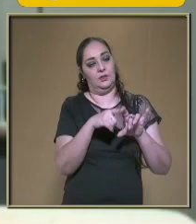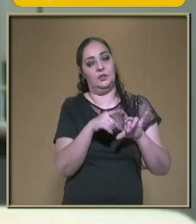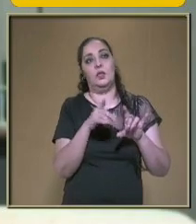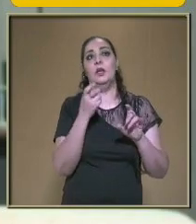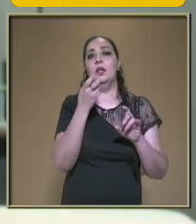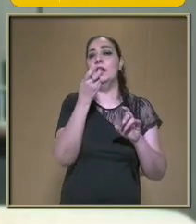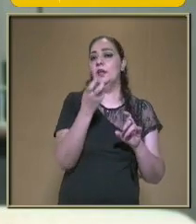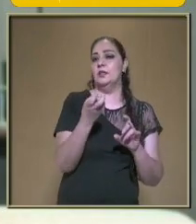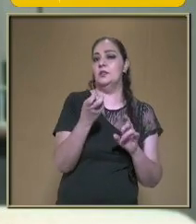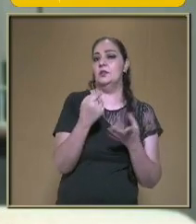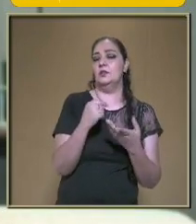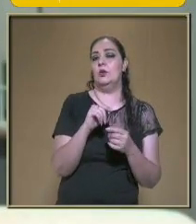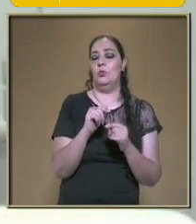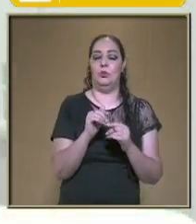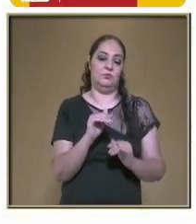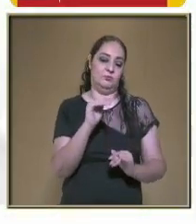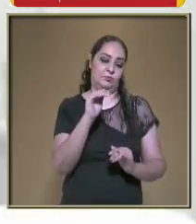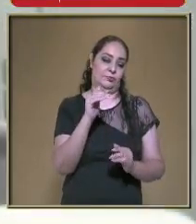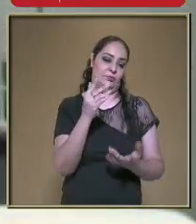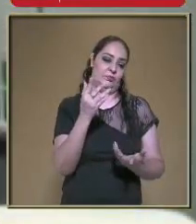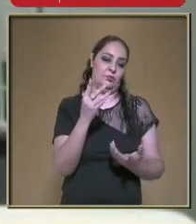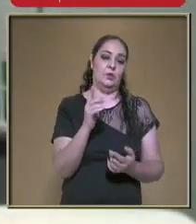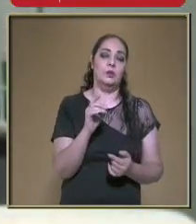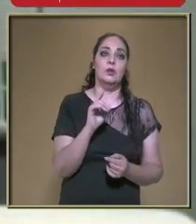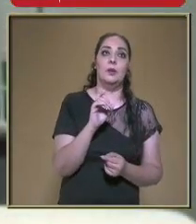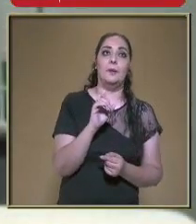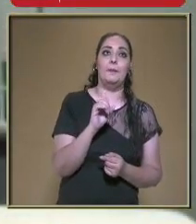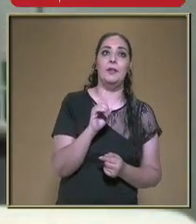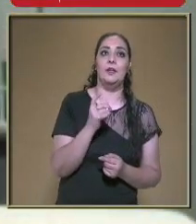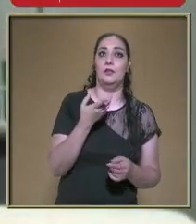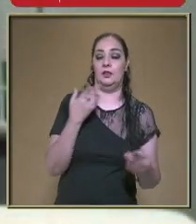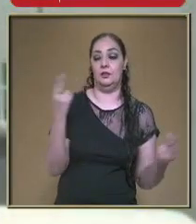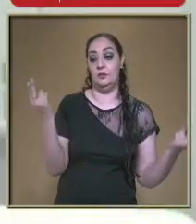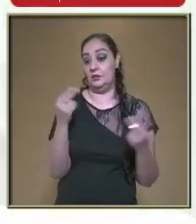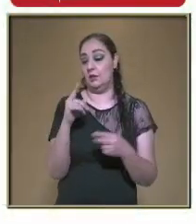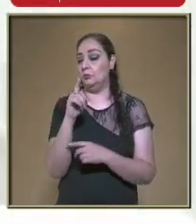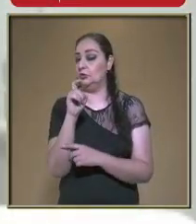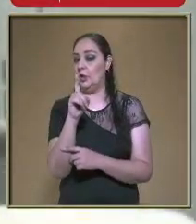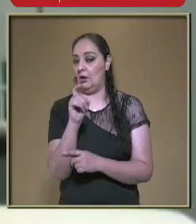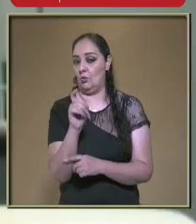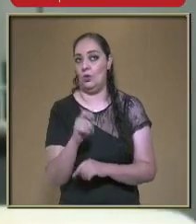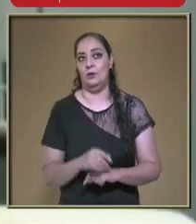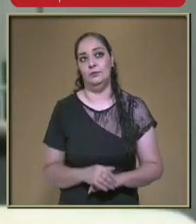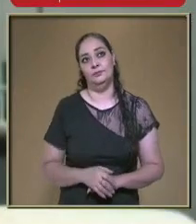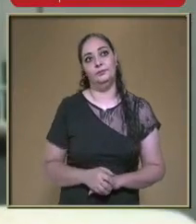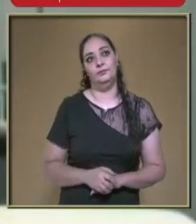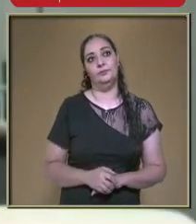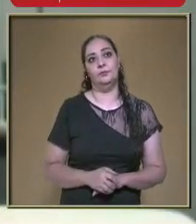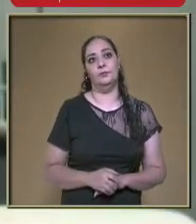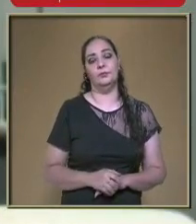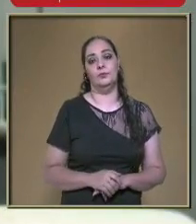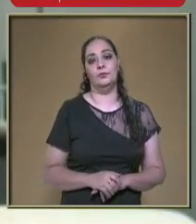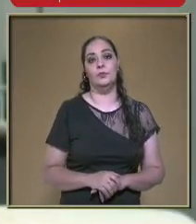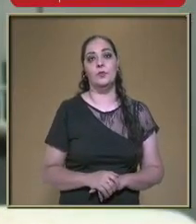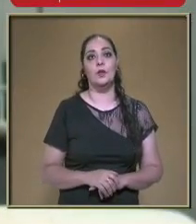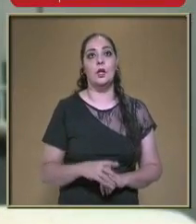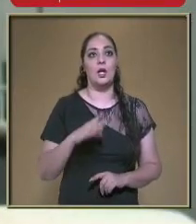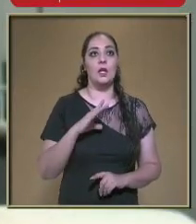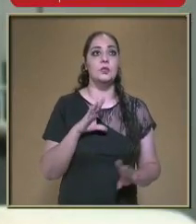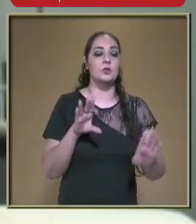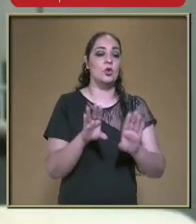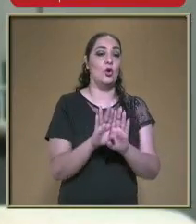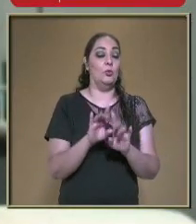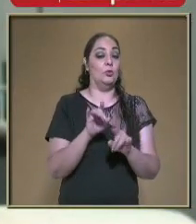a travel size shampoo bottle. And you're gonna need some water. Here's how you make